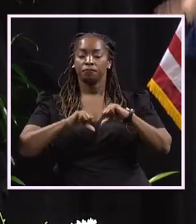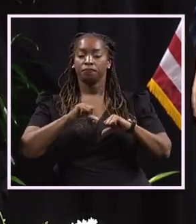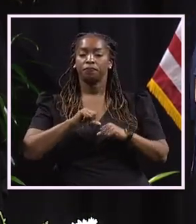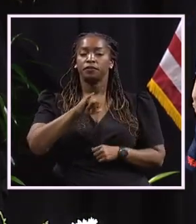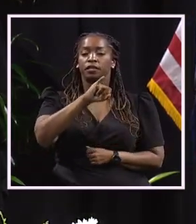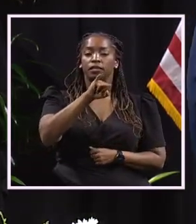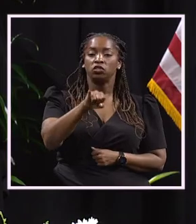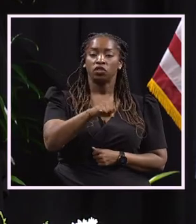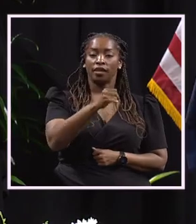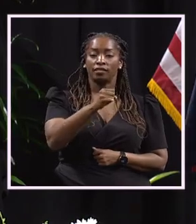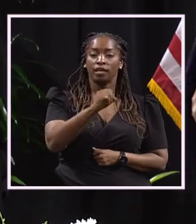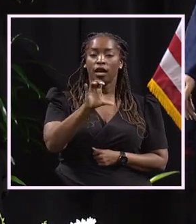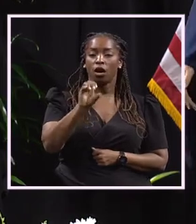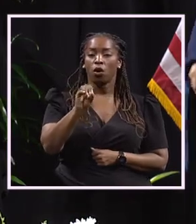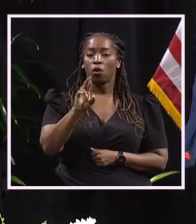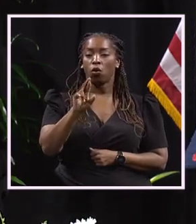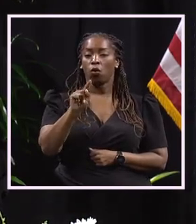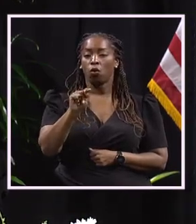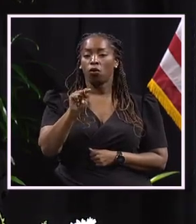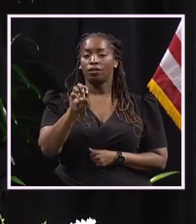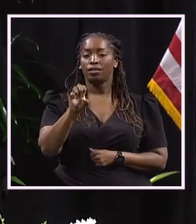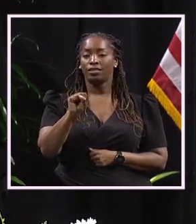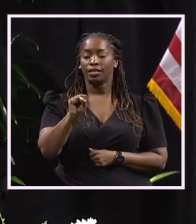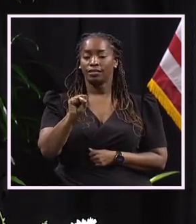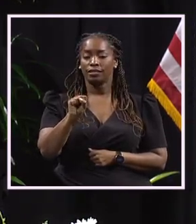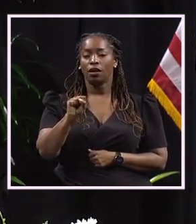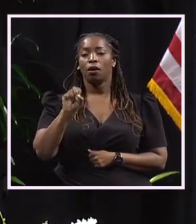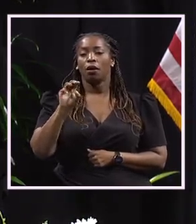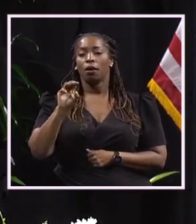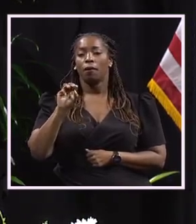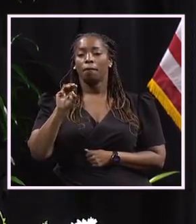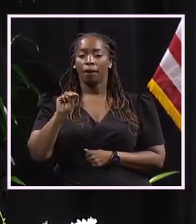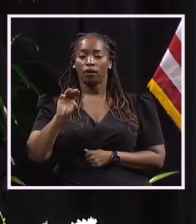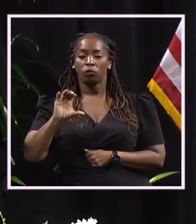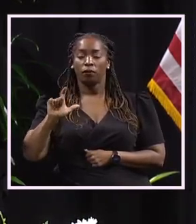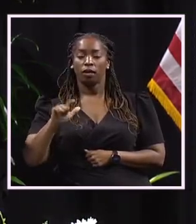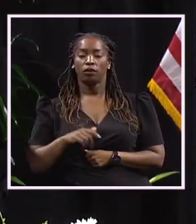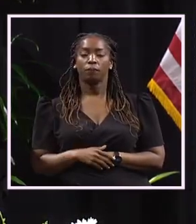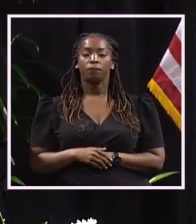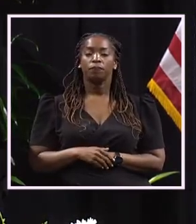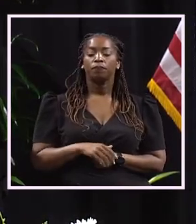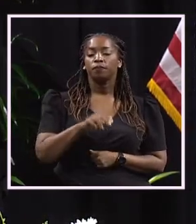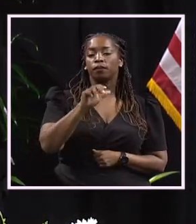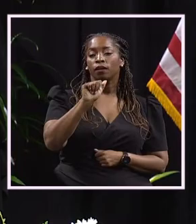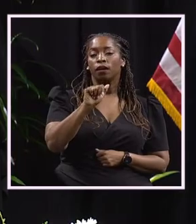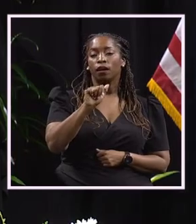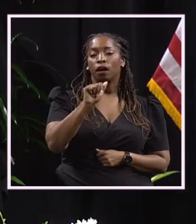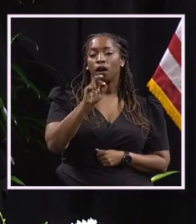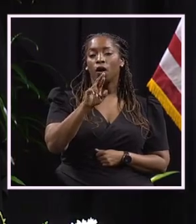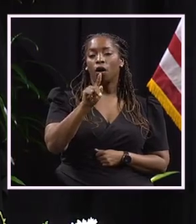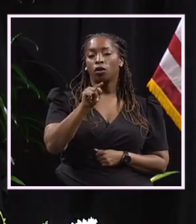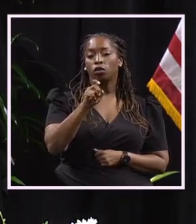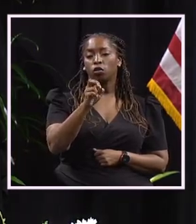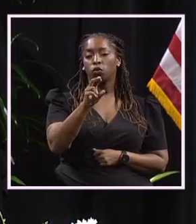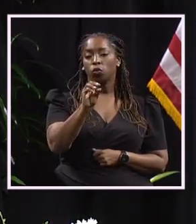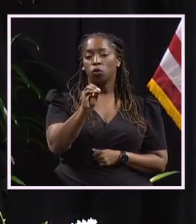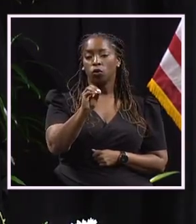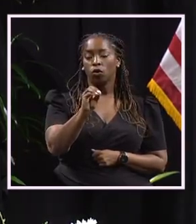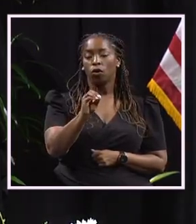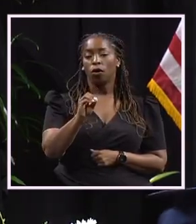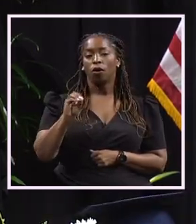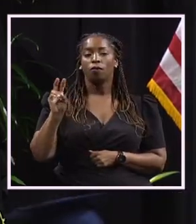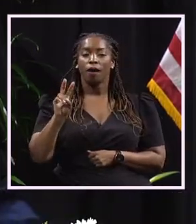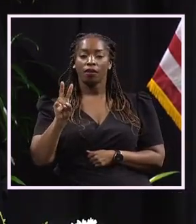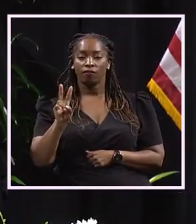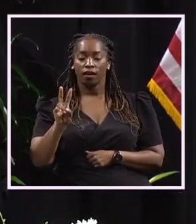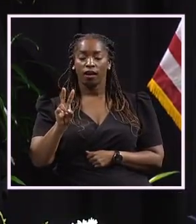Jocelyn Cortez, magna cum laude. Arturo Maximiliano Guerrero Barba, magna